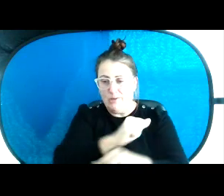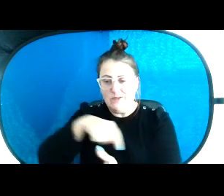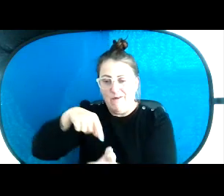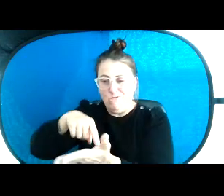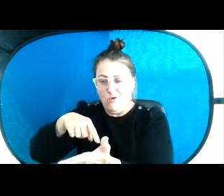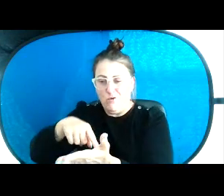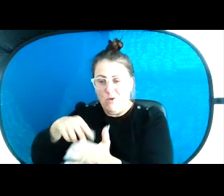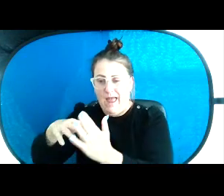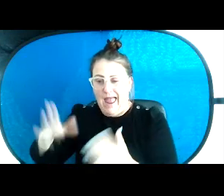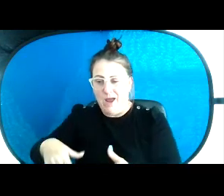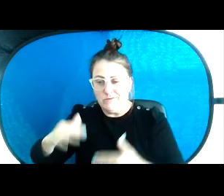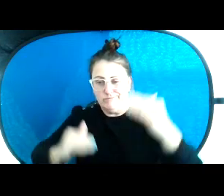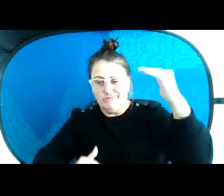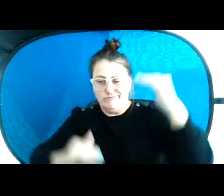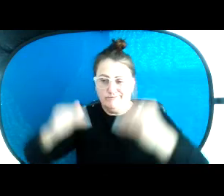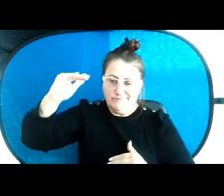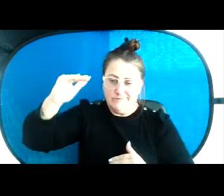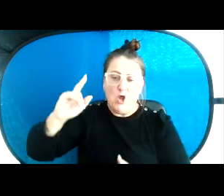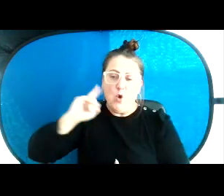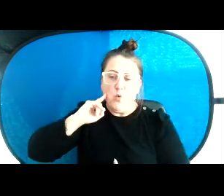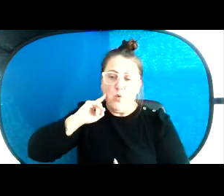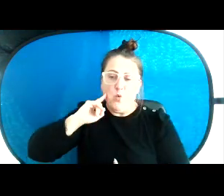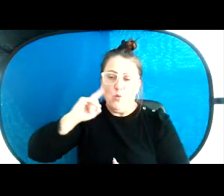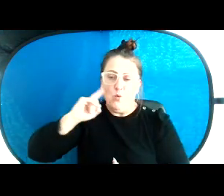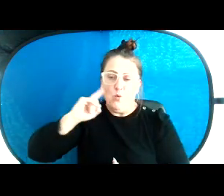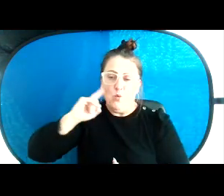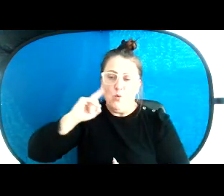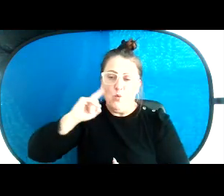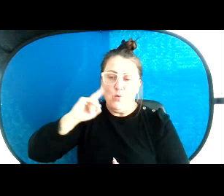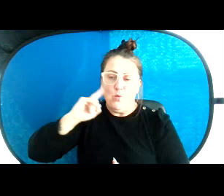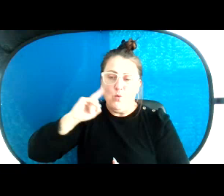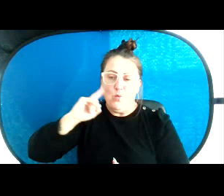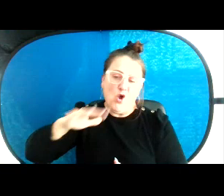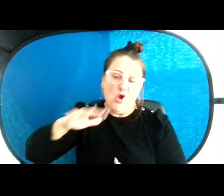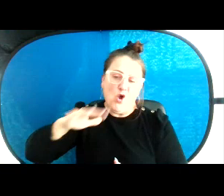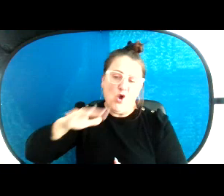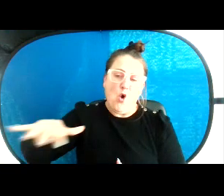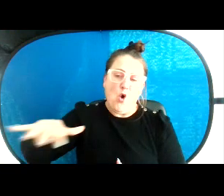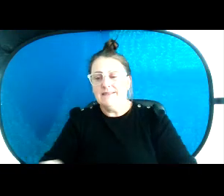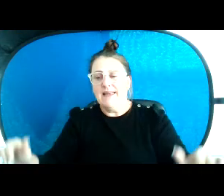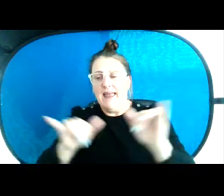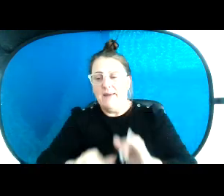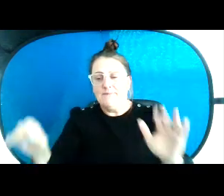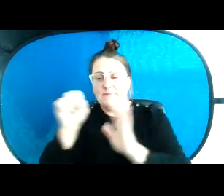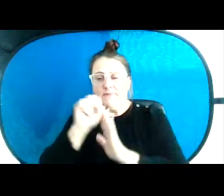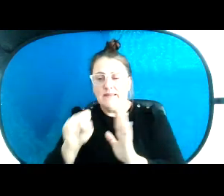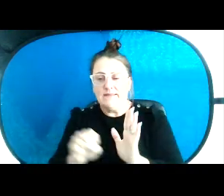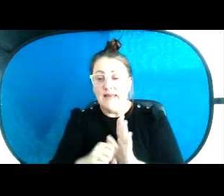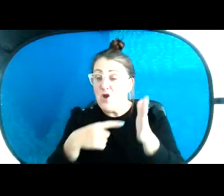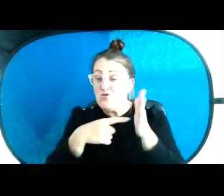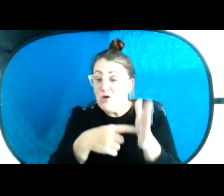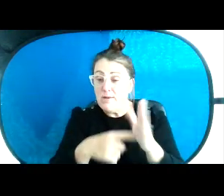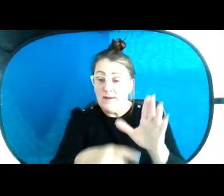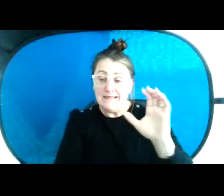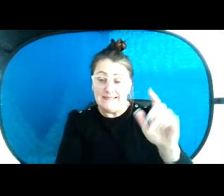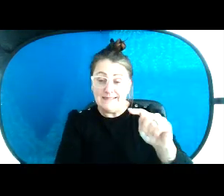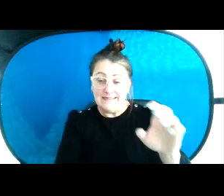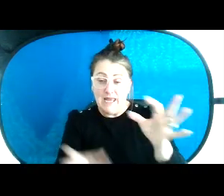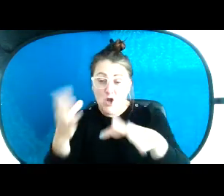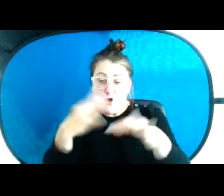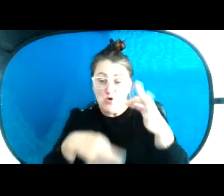a story that we hear across our great state. I represented the CTC at a major ribbon cutting in the North